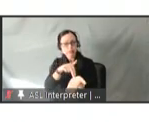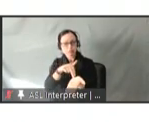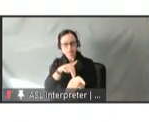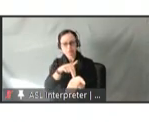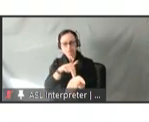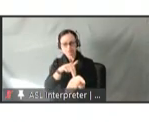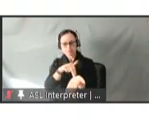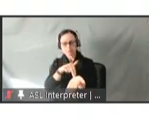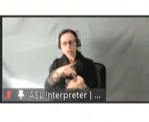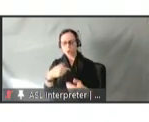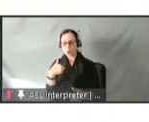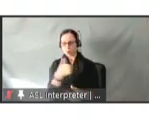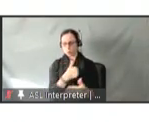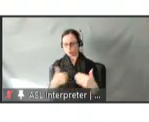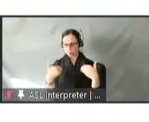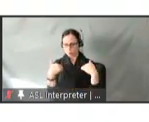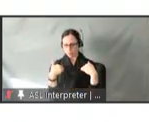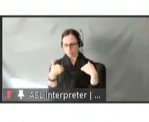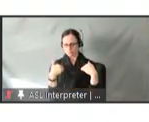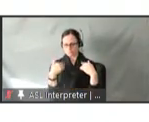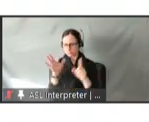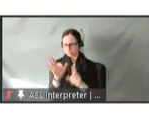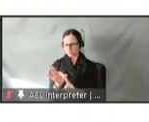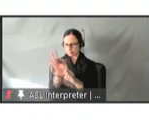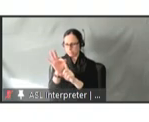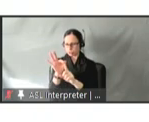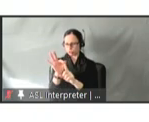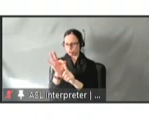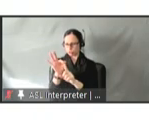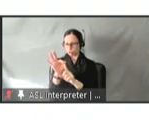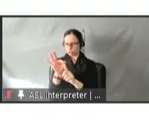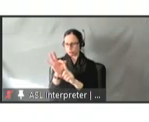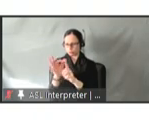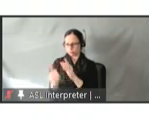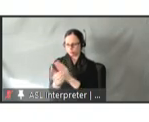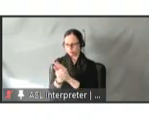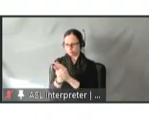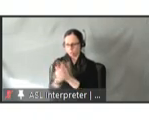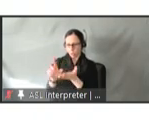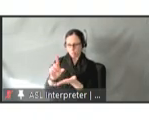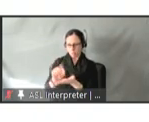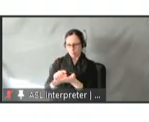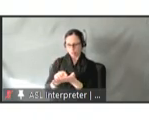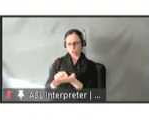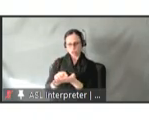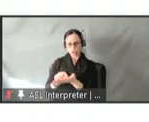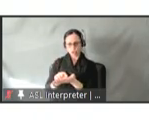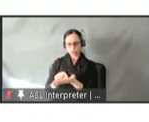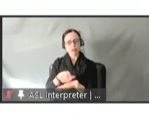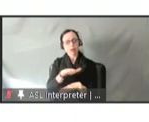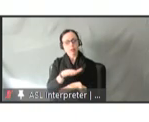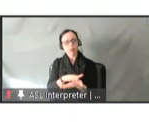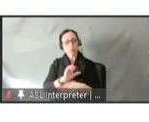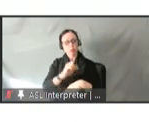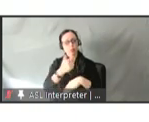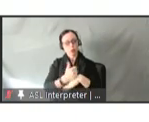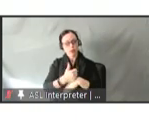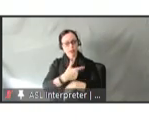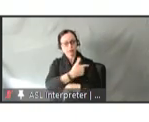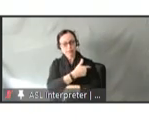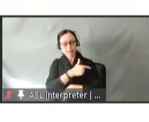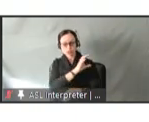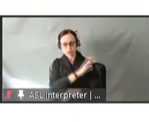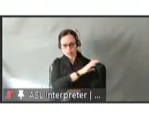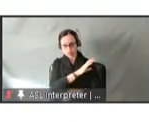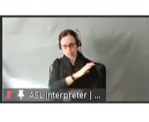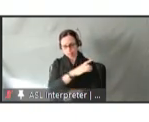had a special supplement published based on our work with them, school-located vaccination clinics in the era